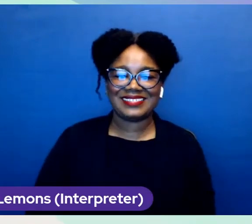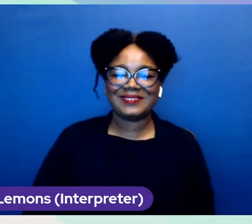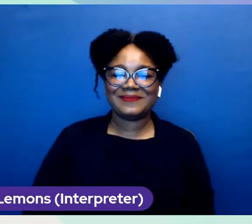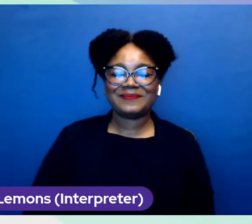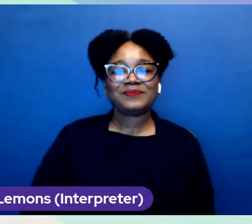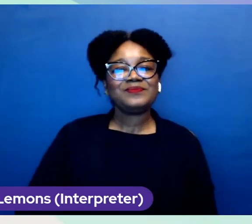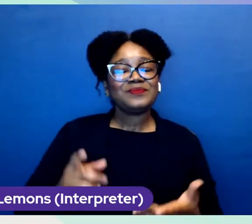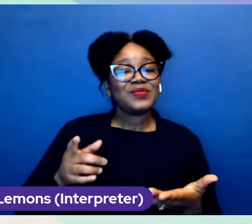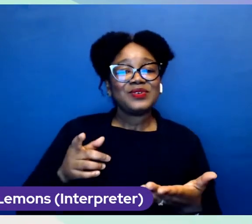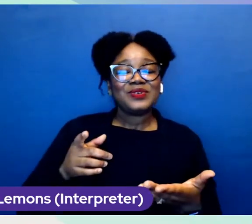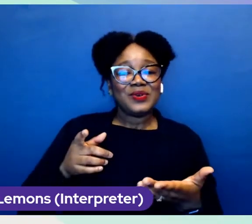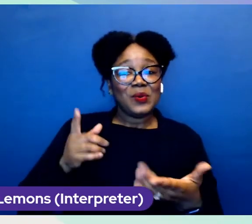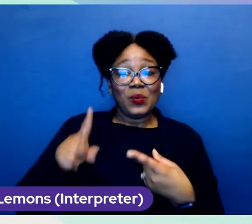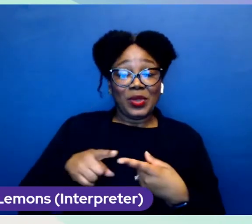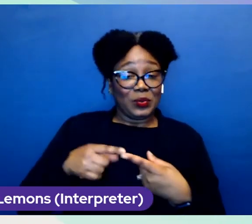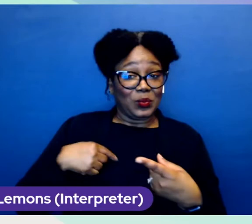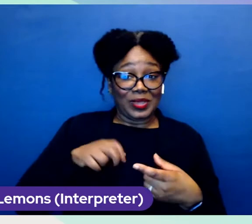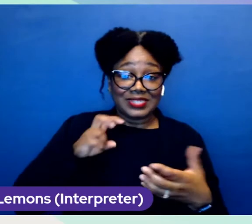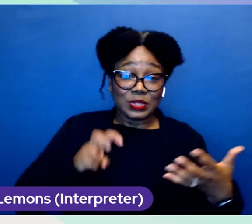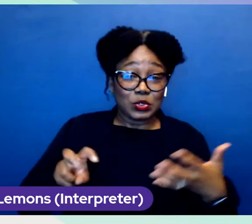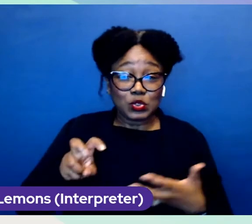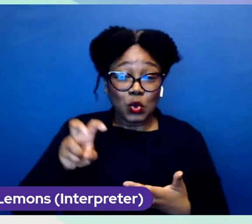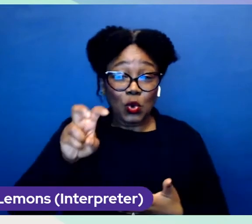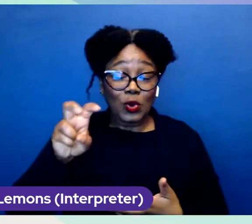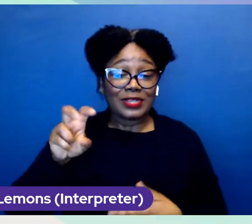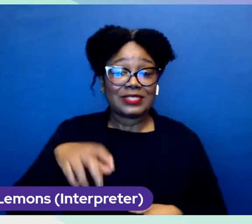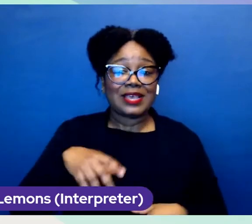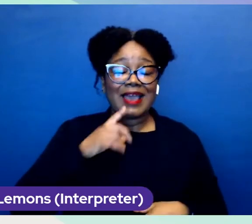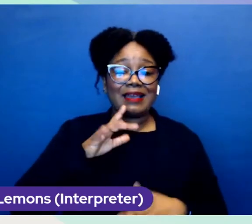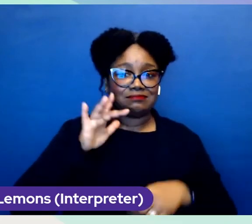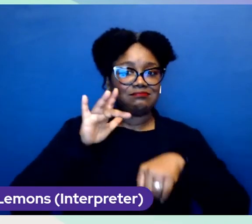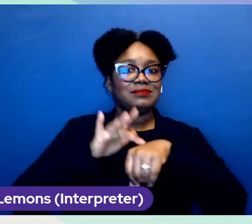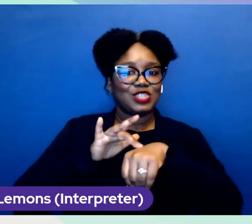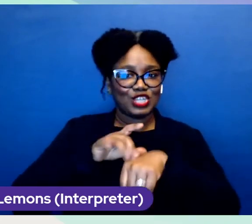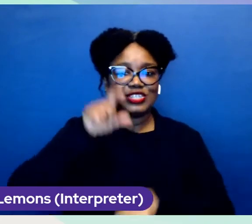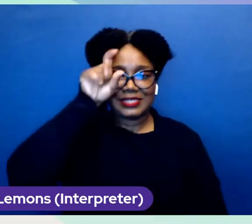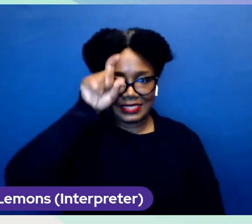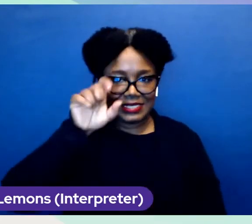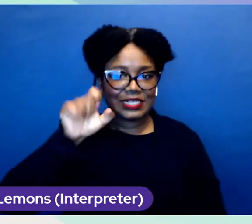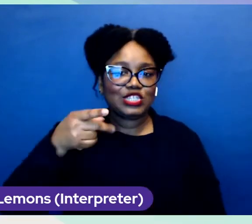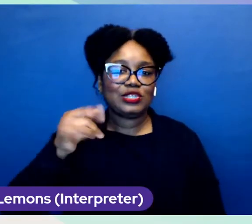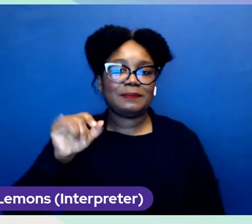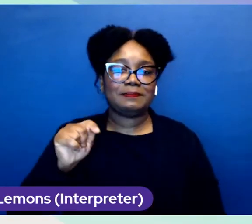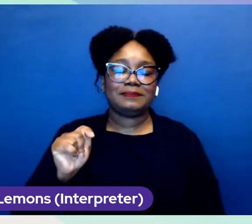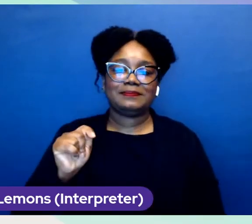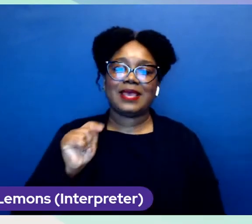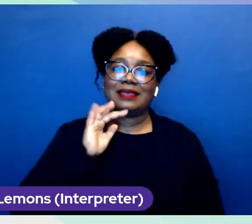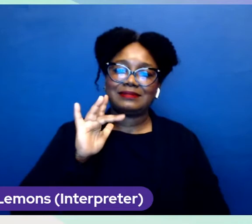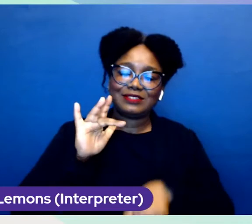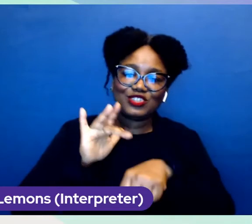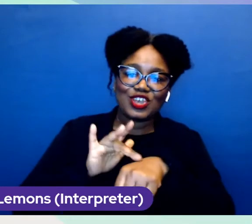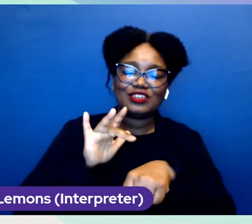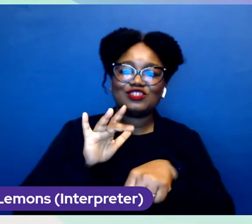to Egypt, I got to sample, you know, the cultures and the way of life of the Egyptians and the Ethiopians